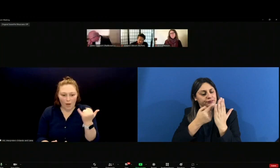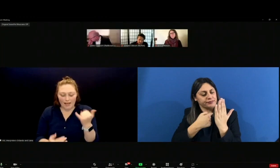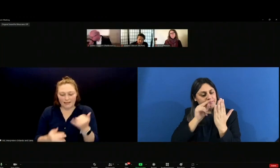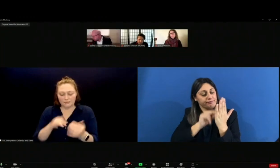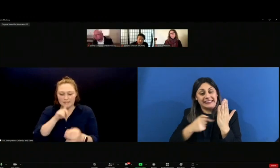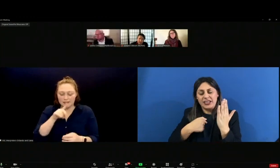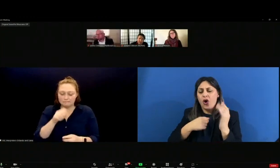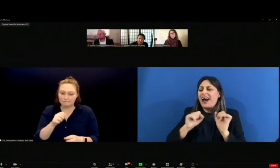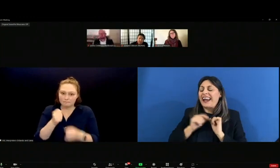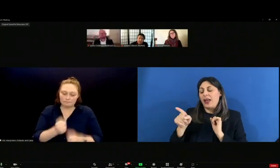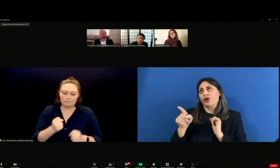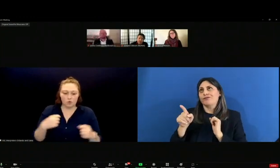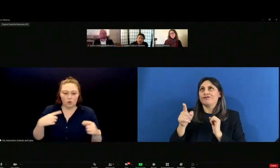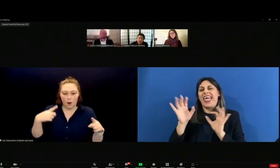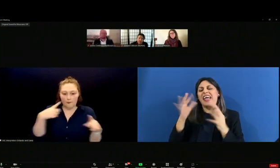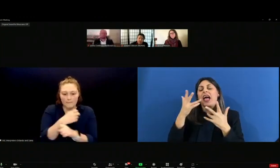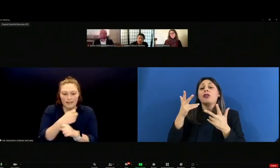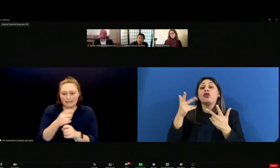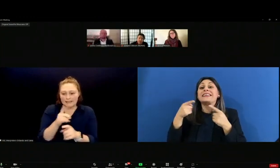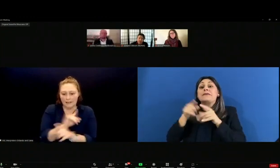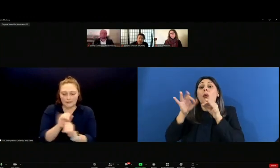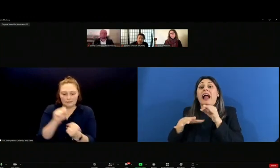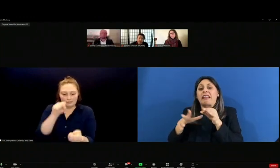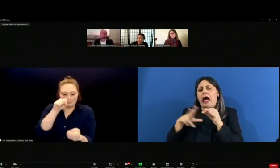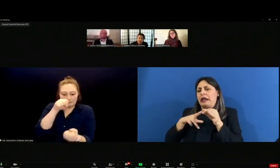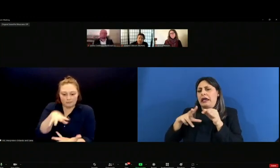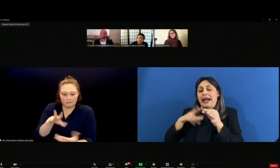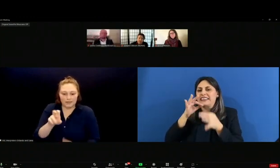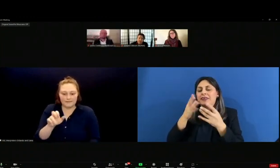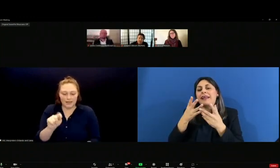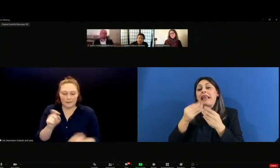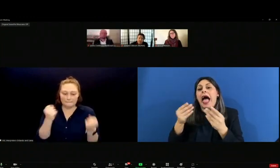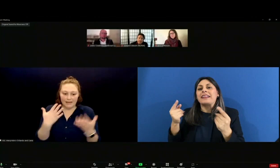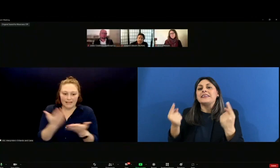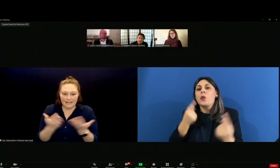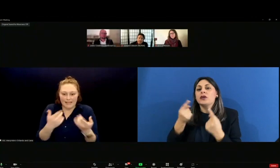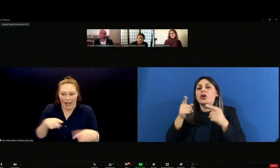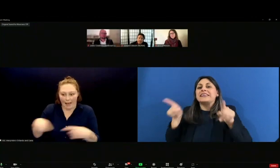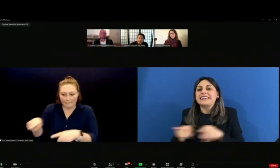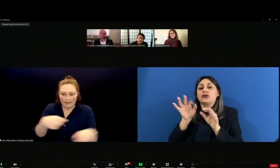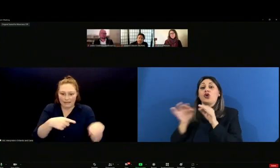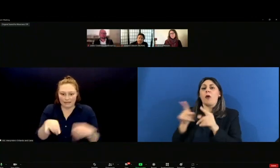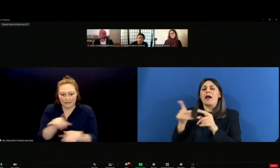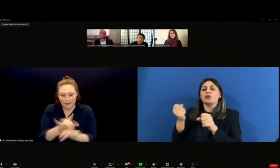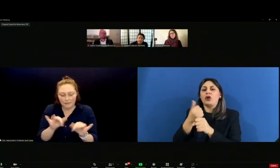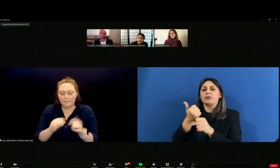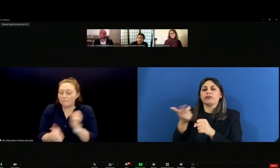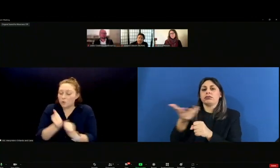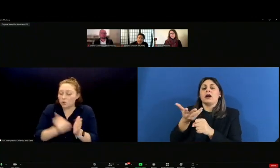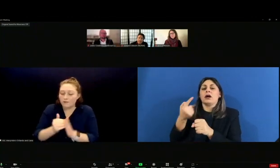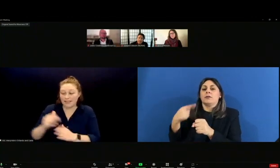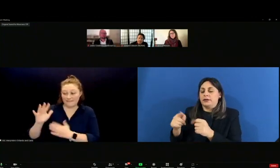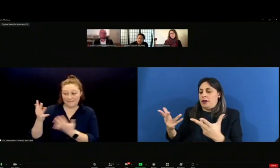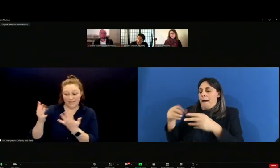event where a lot of things are happening at the same time. Most often in the fifth level, in the most difficult level, when there